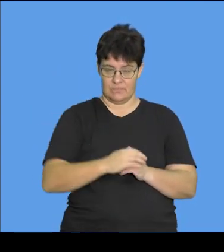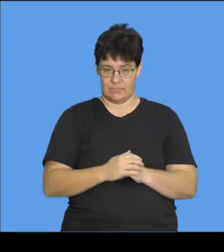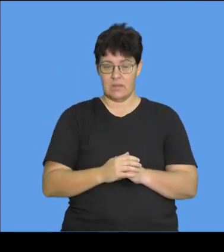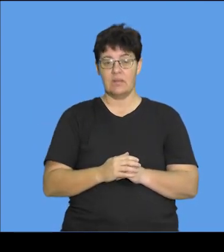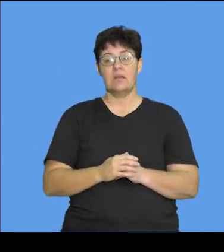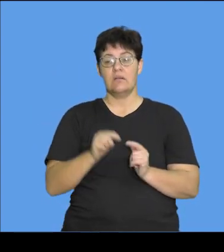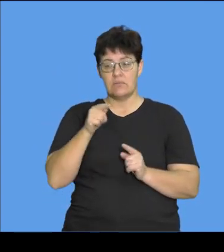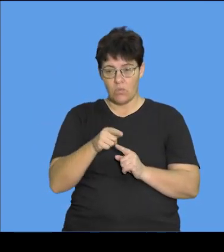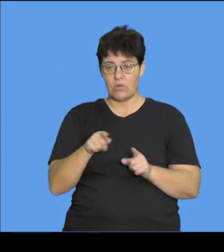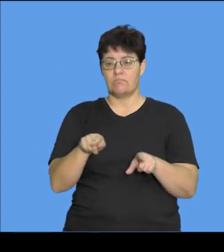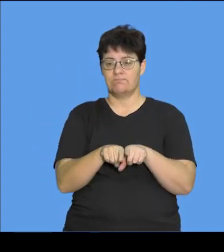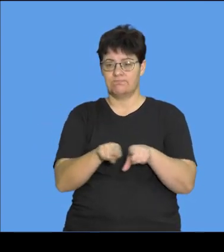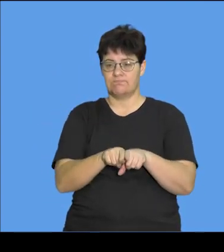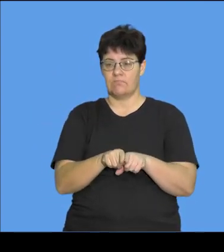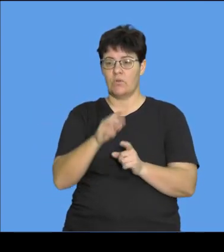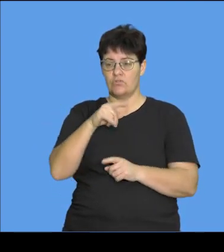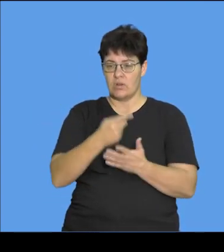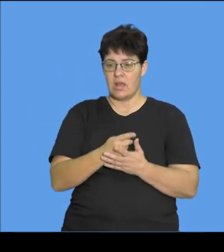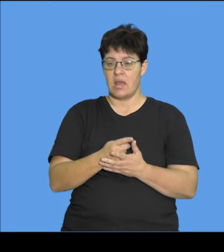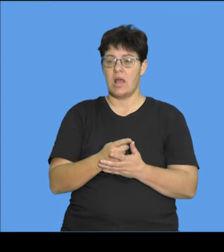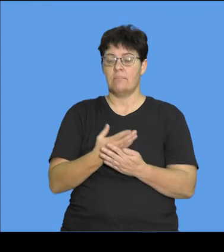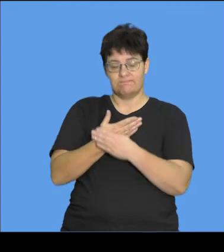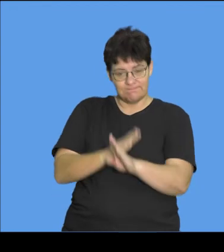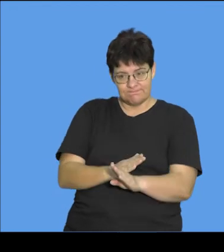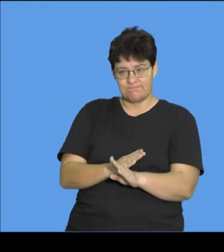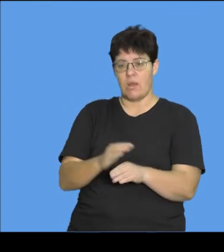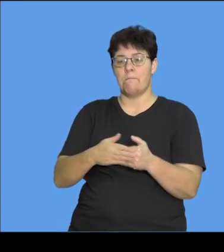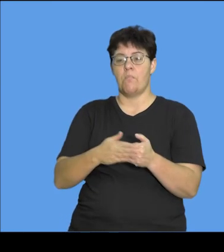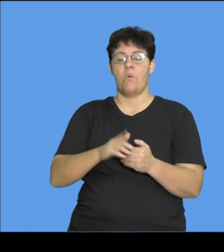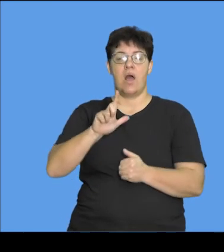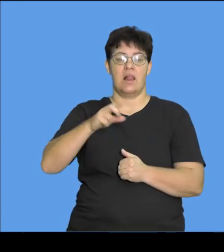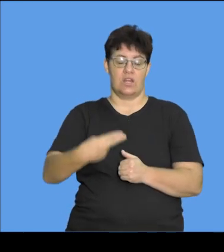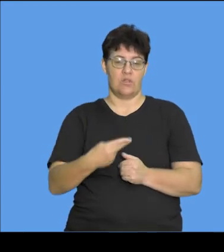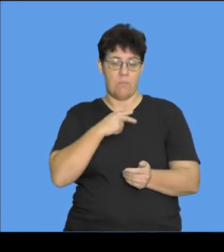secretion of LH and thus prevents further ovulation.